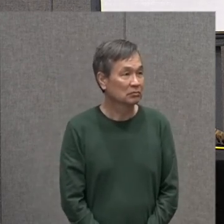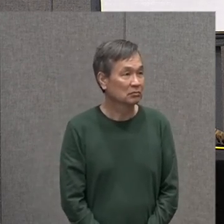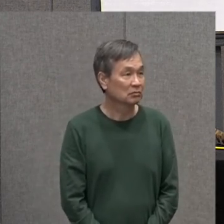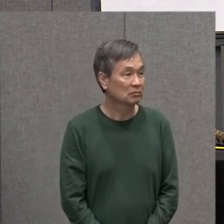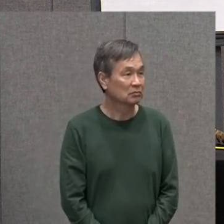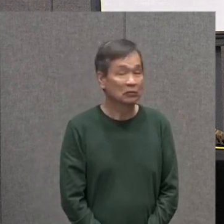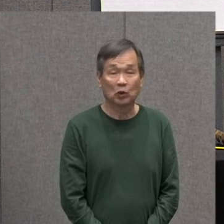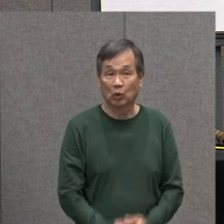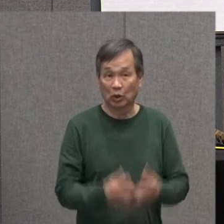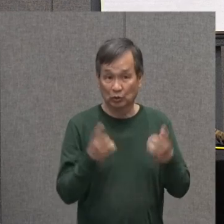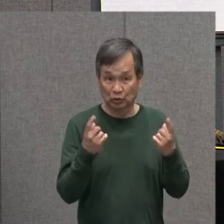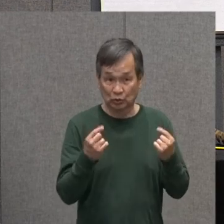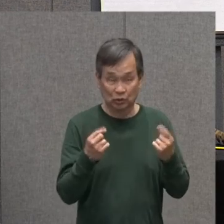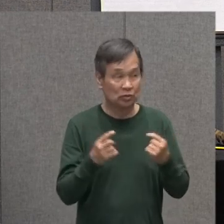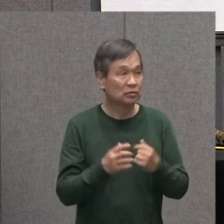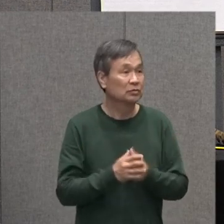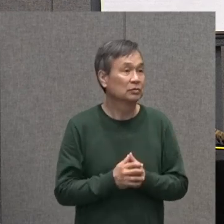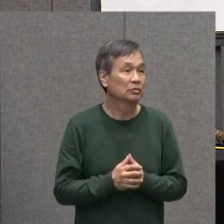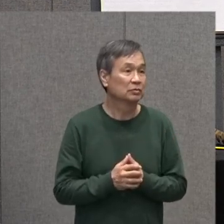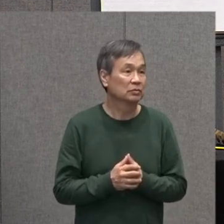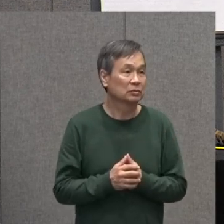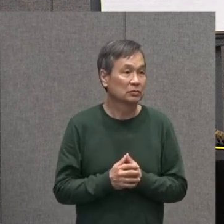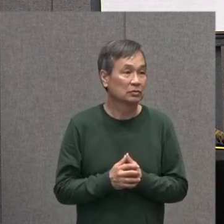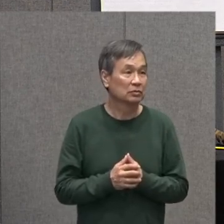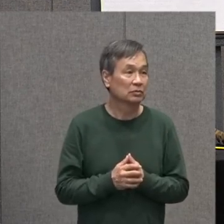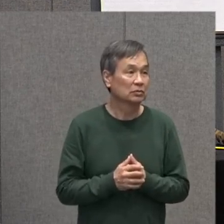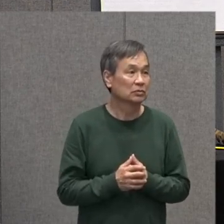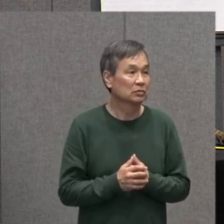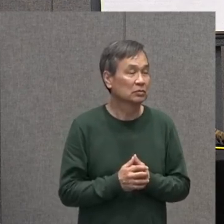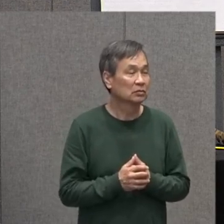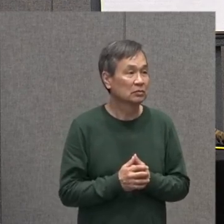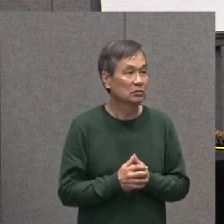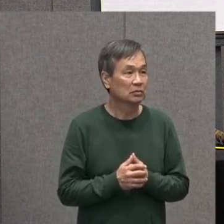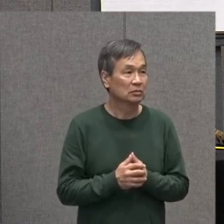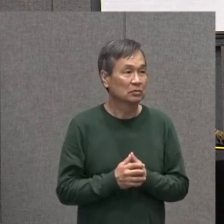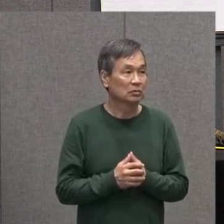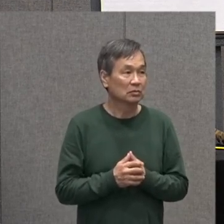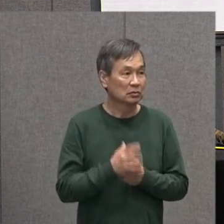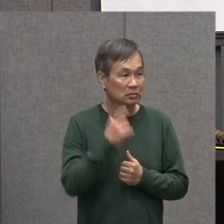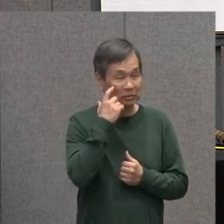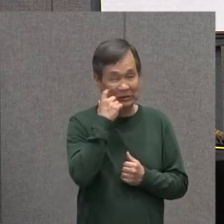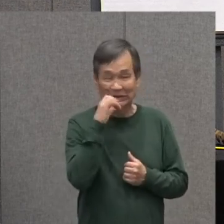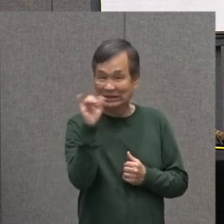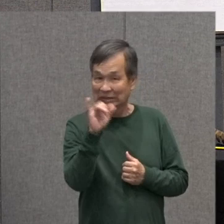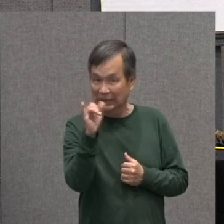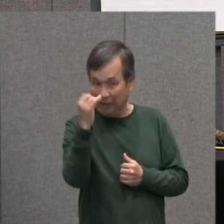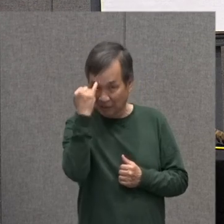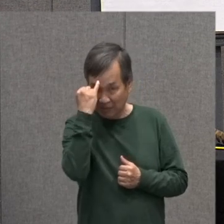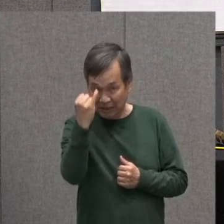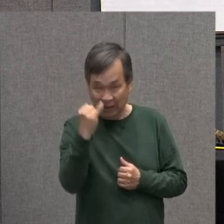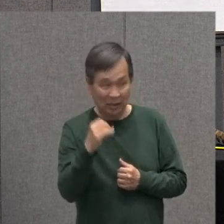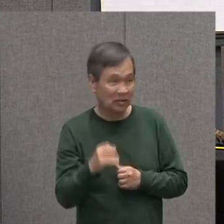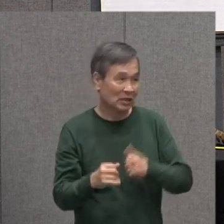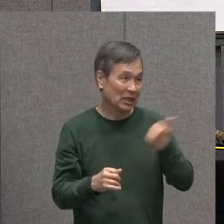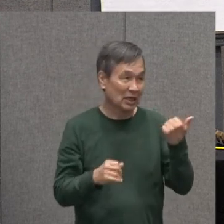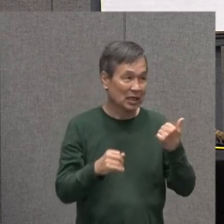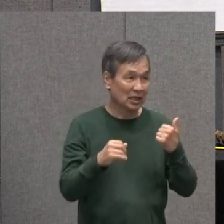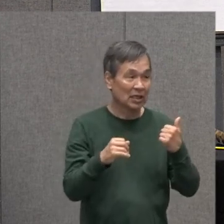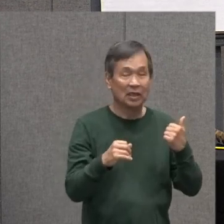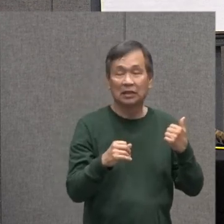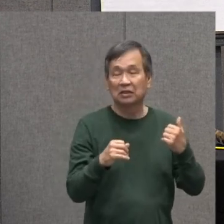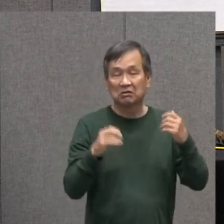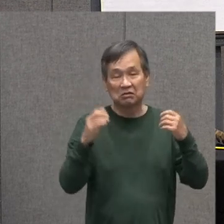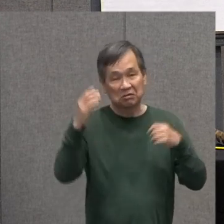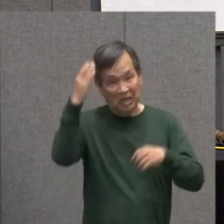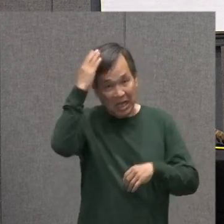flaps... We can do exactly what we did with the paper on our other hat, okay? We can combine any of these techniques.